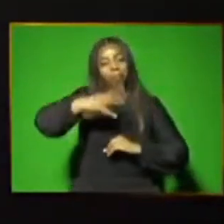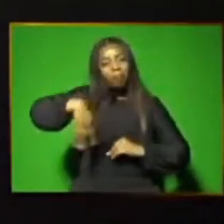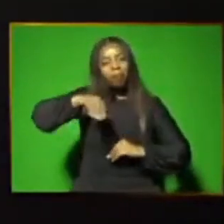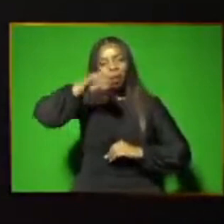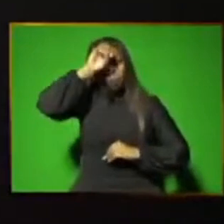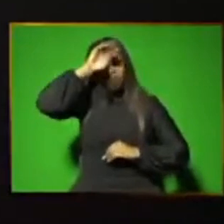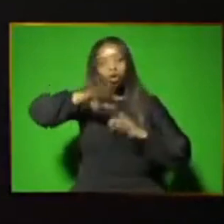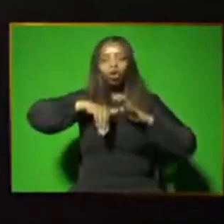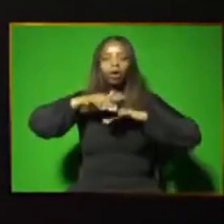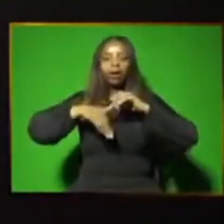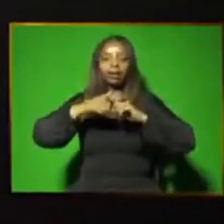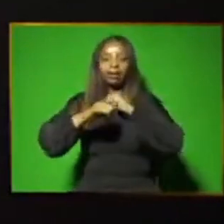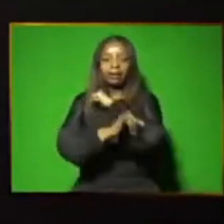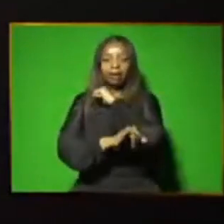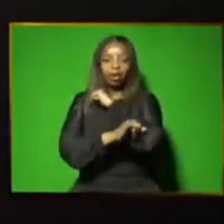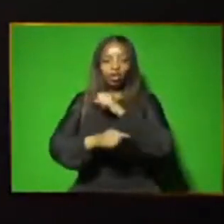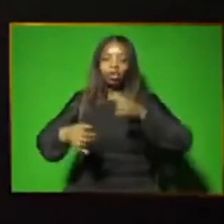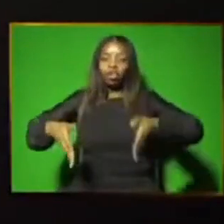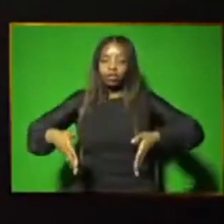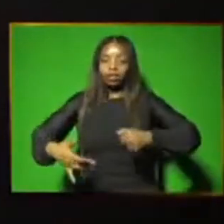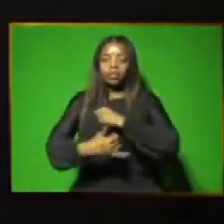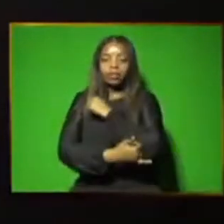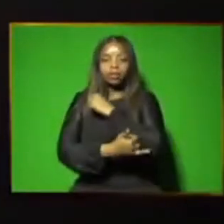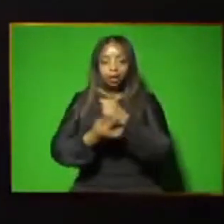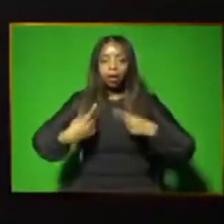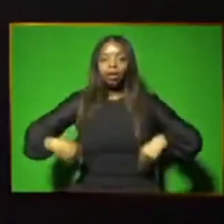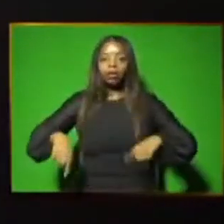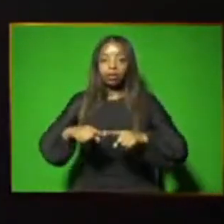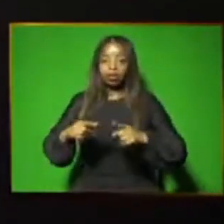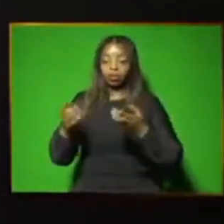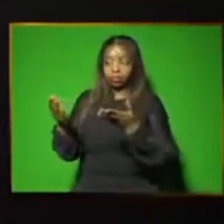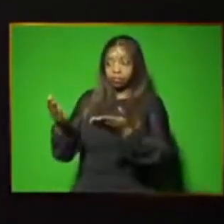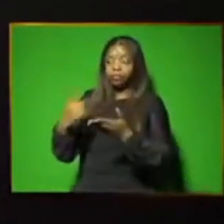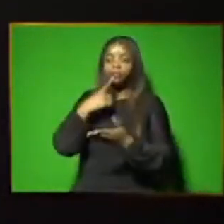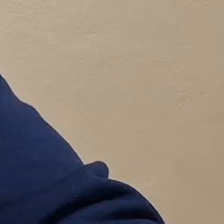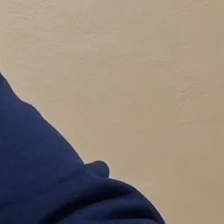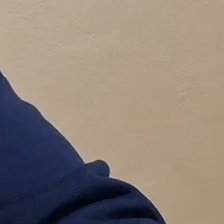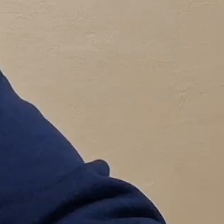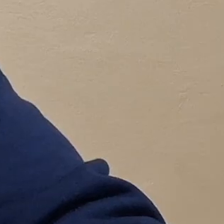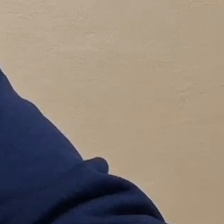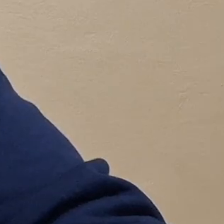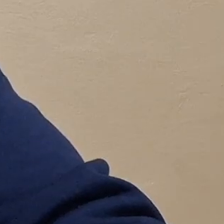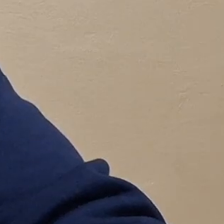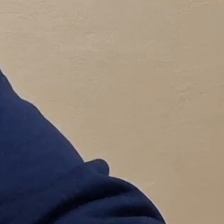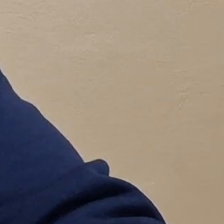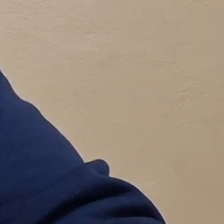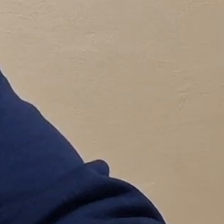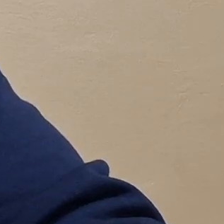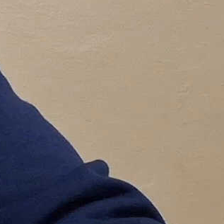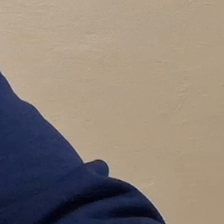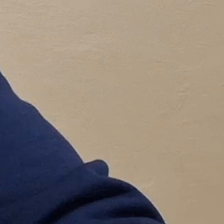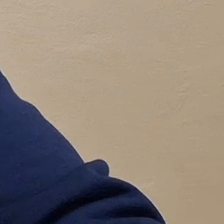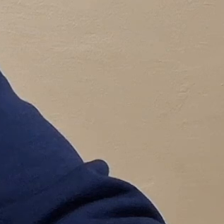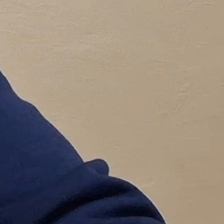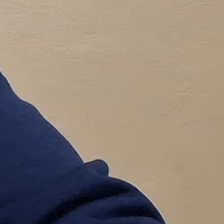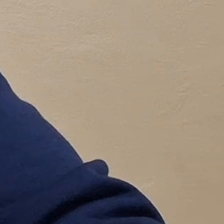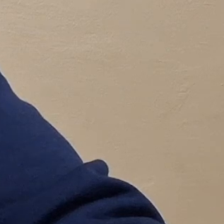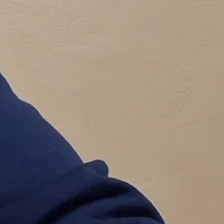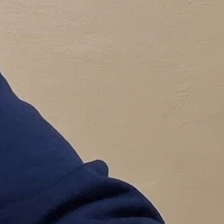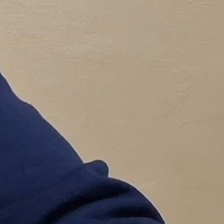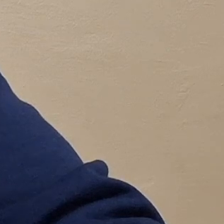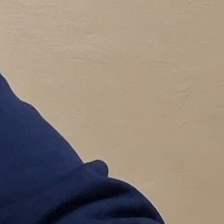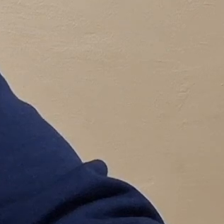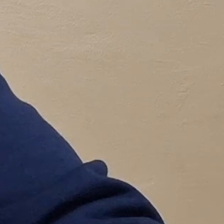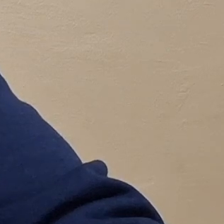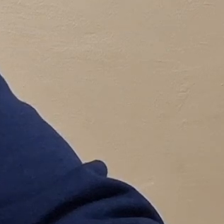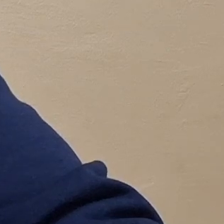you call that a sellout position. That was not. MPs enjoy parliamentary privilege,